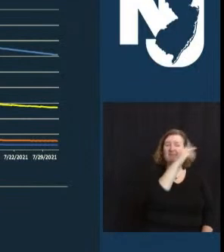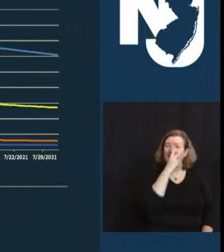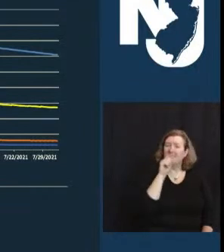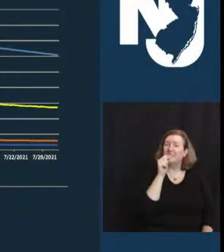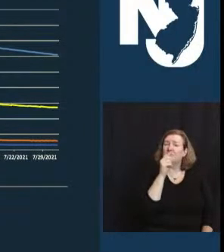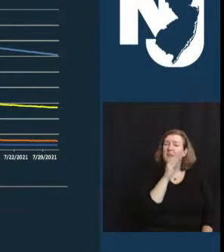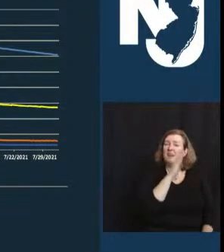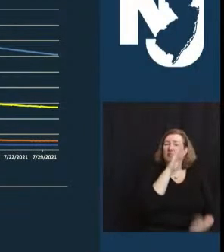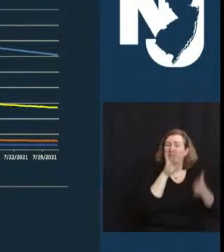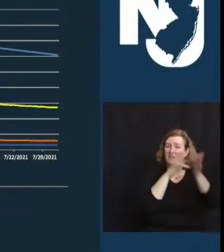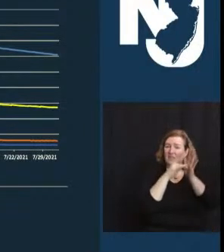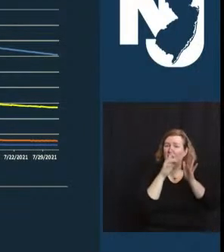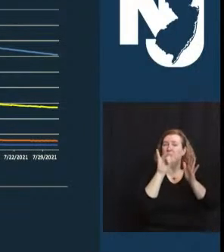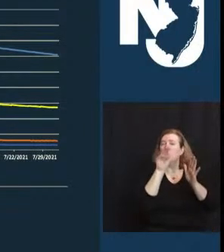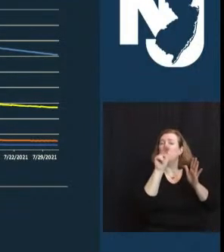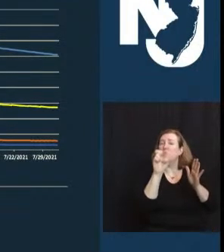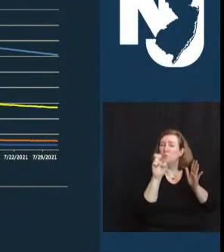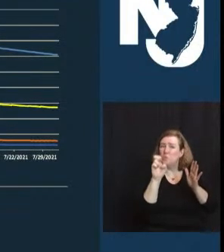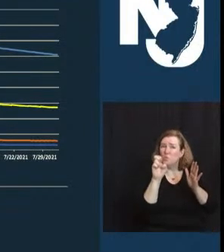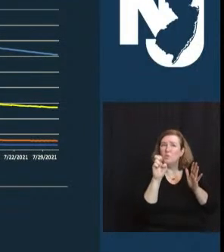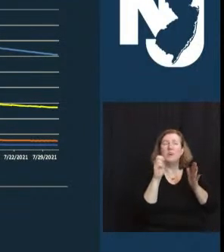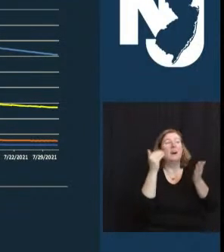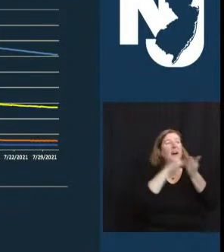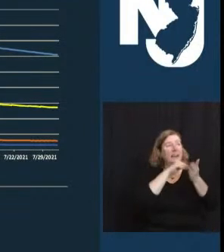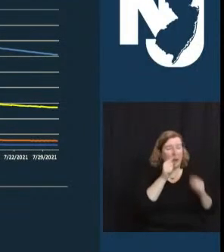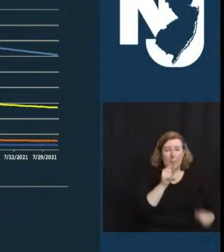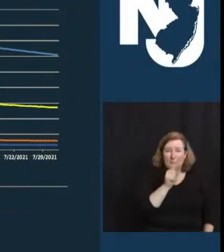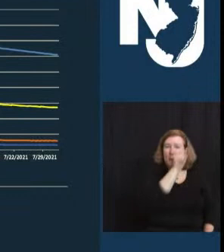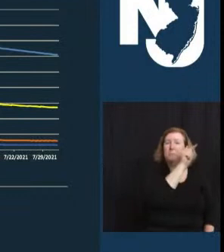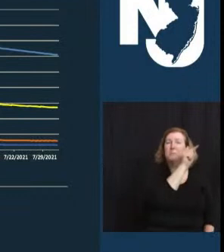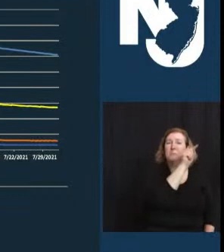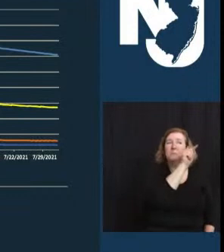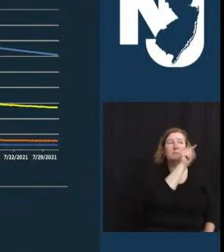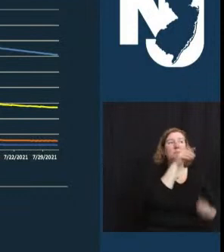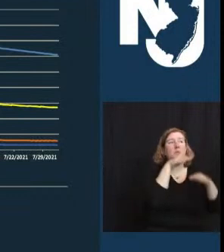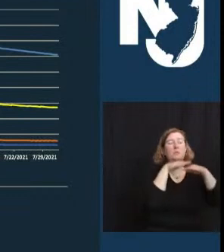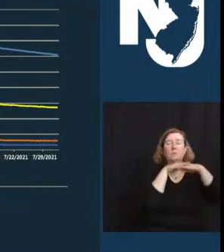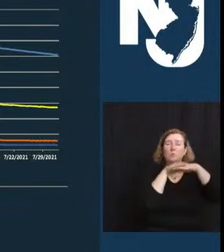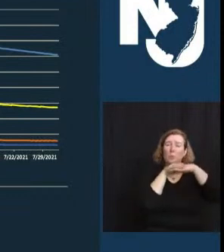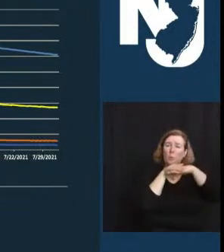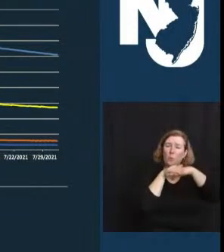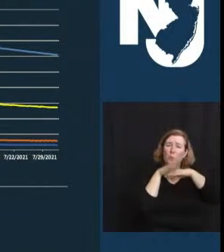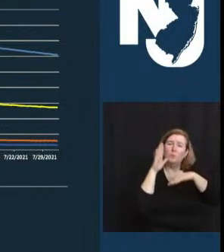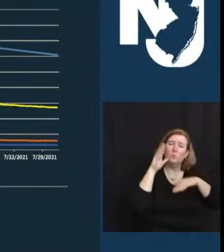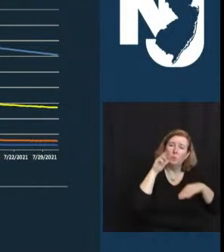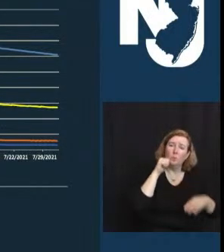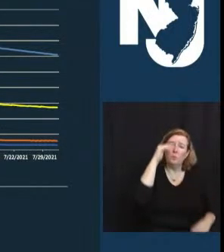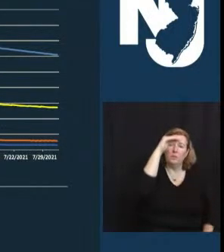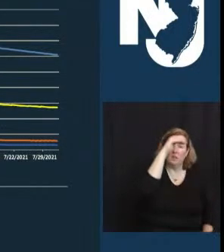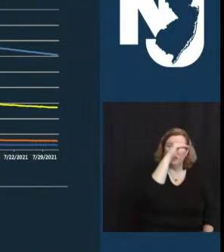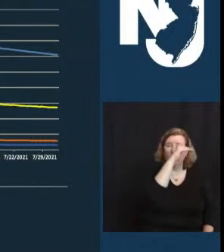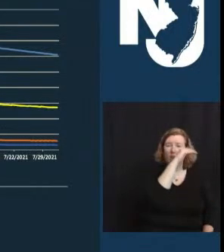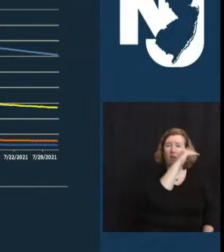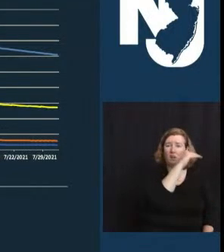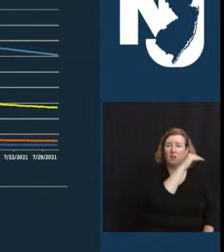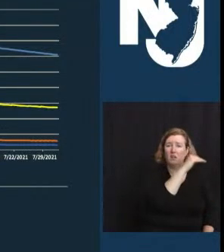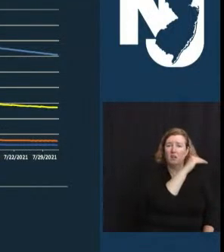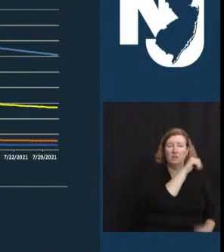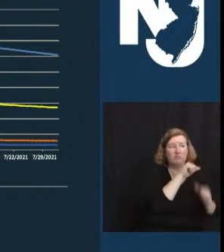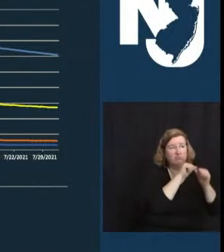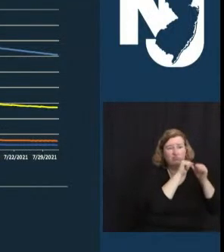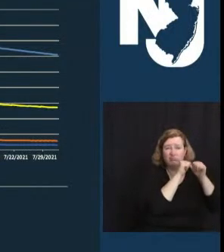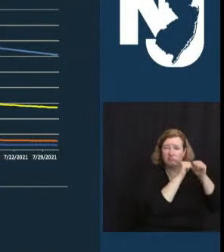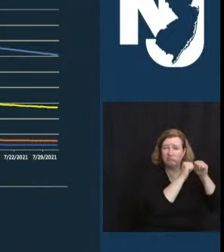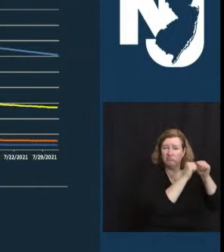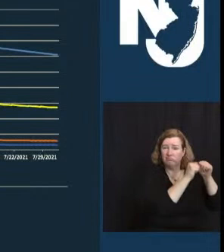in mid-June, and then there's a much slower decline throughout the summer. So this is not only